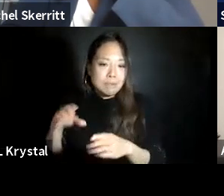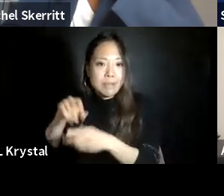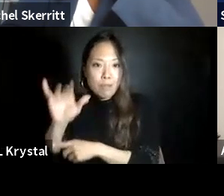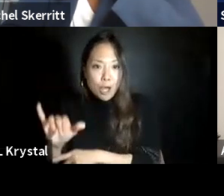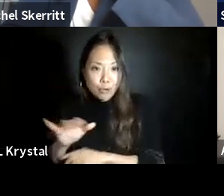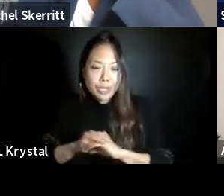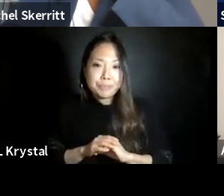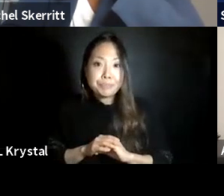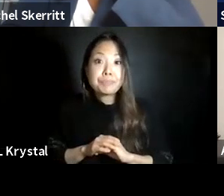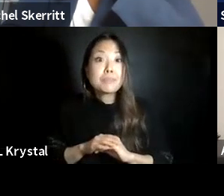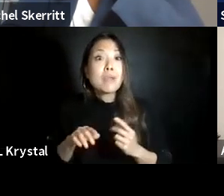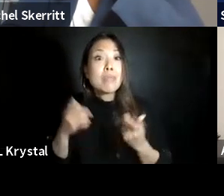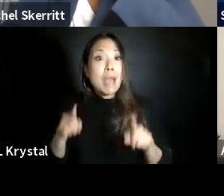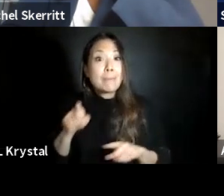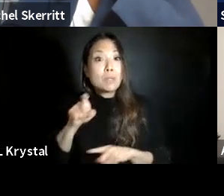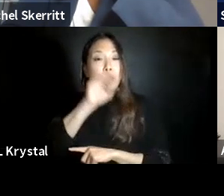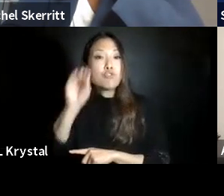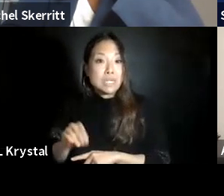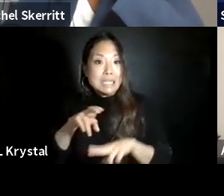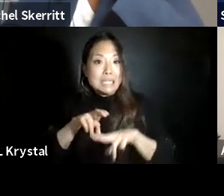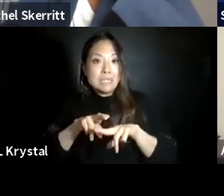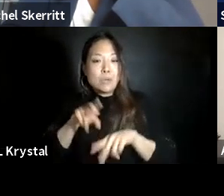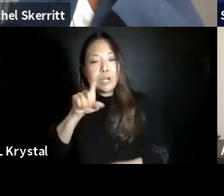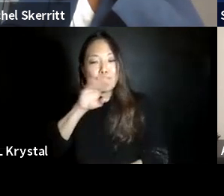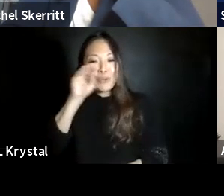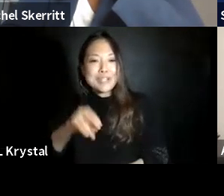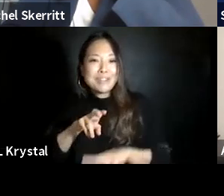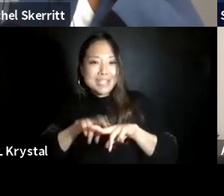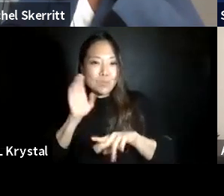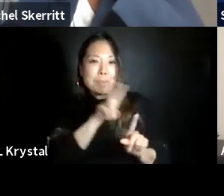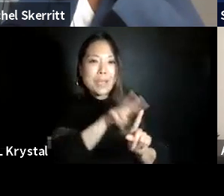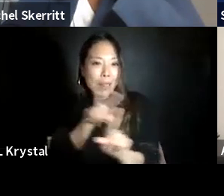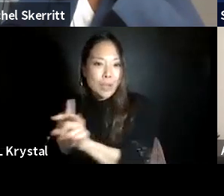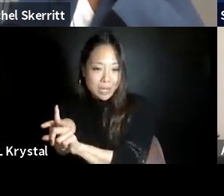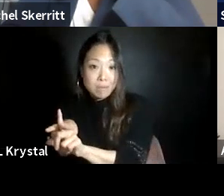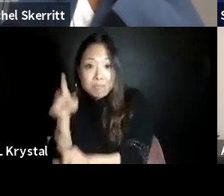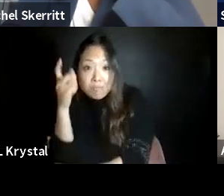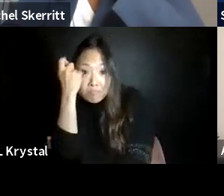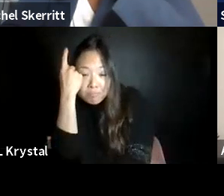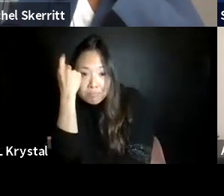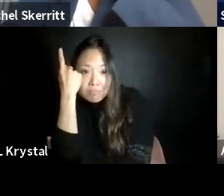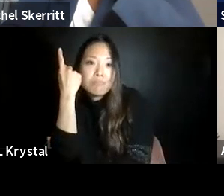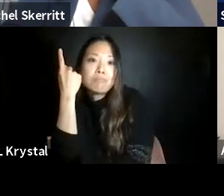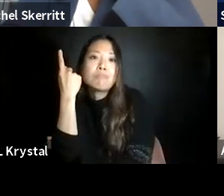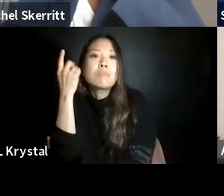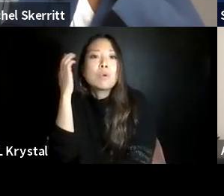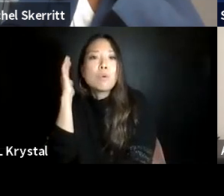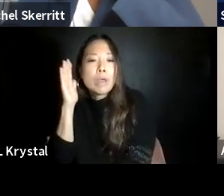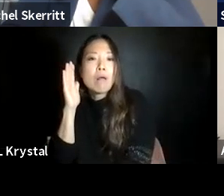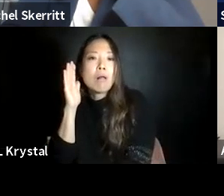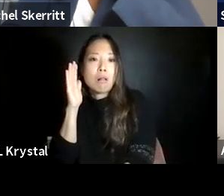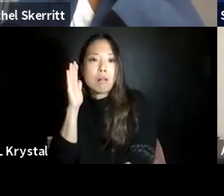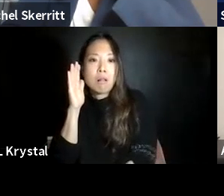Sullivan clarified for me, yes, they would be proportionate to the grouping that we end up using, whether